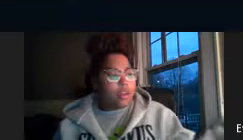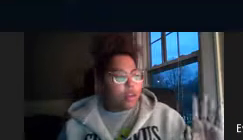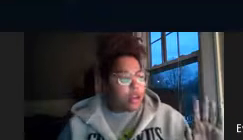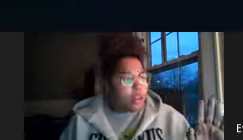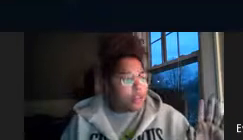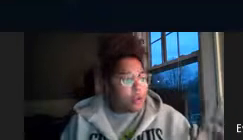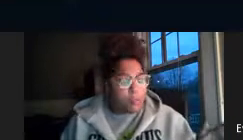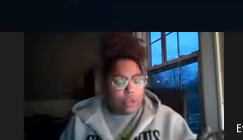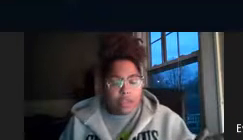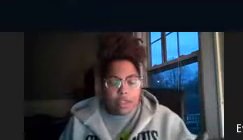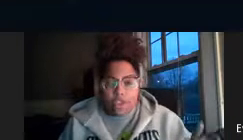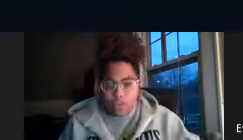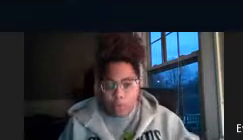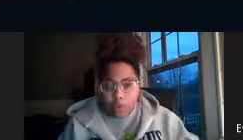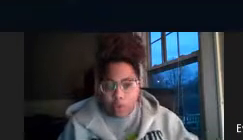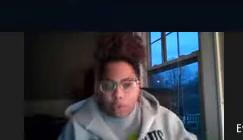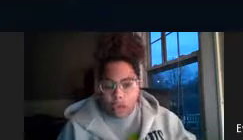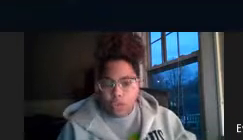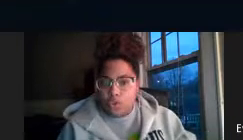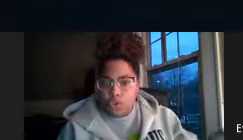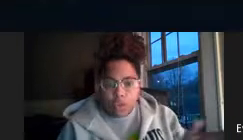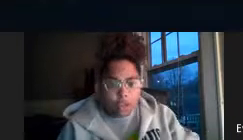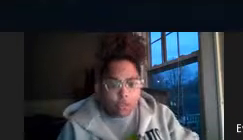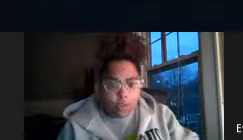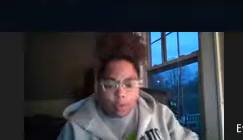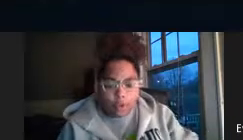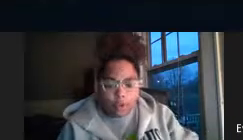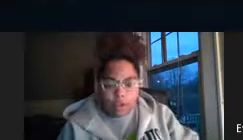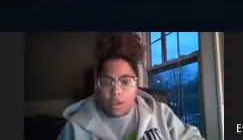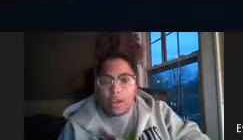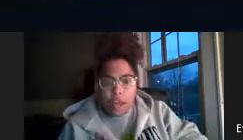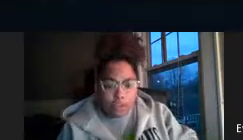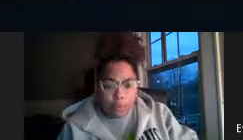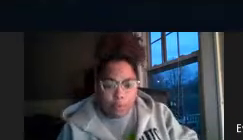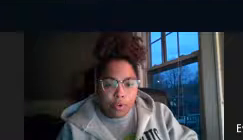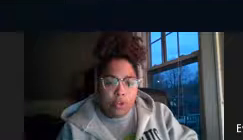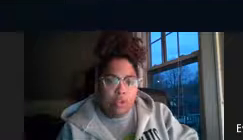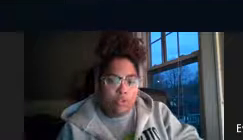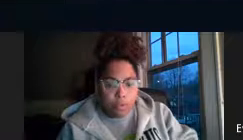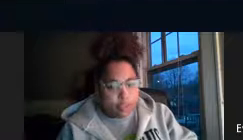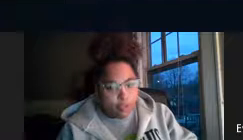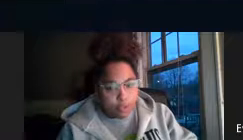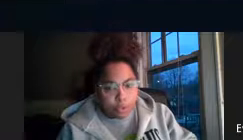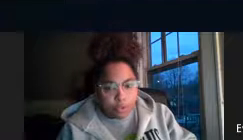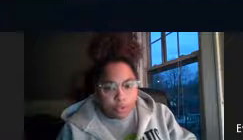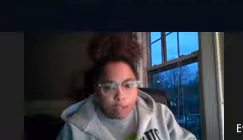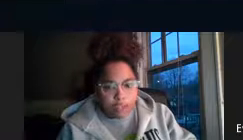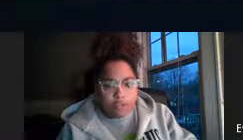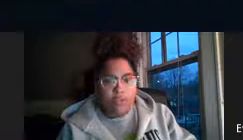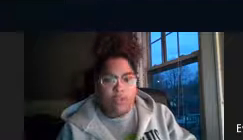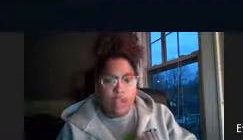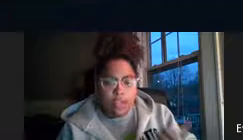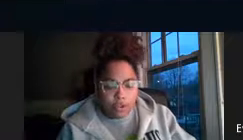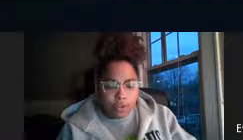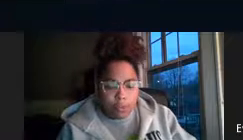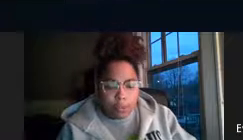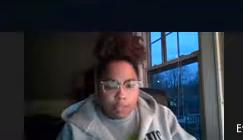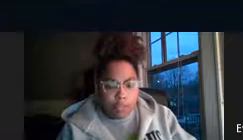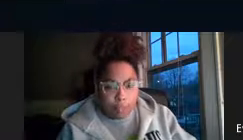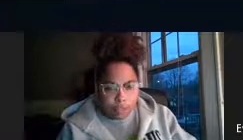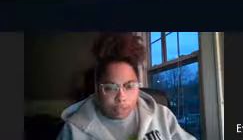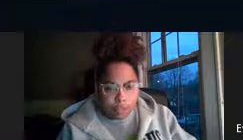year recommended that theft report only calls go straight to 311 and not to 911 and do not receive a police response. So that